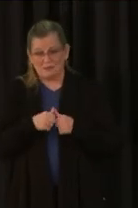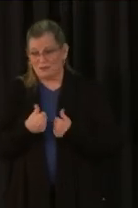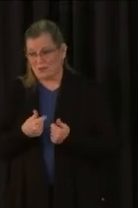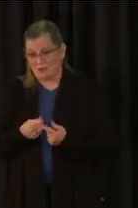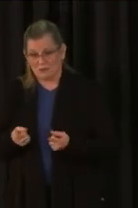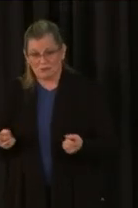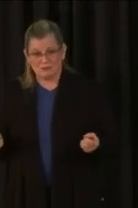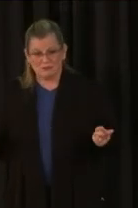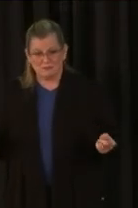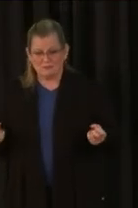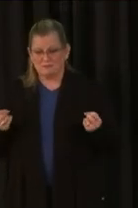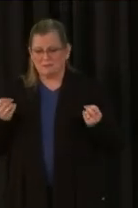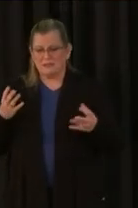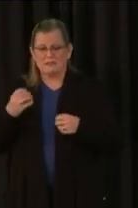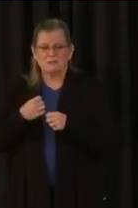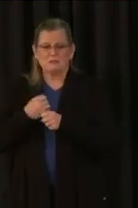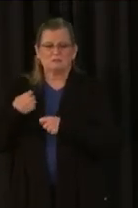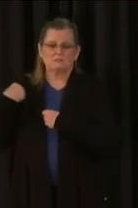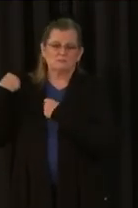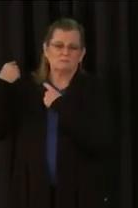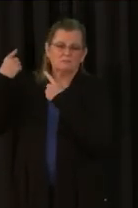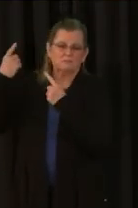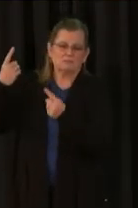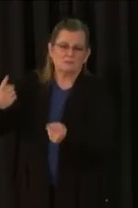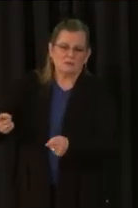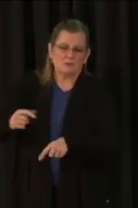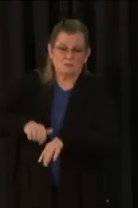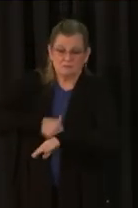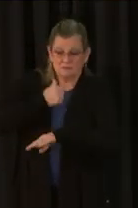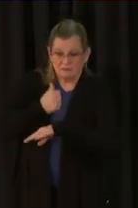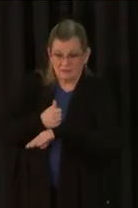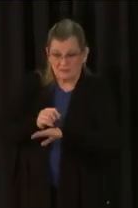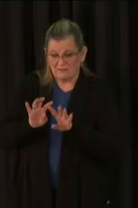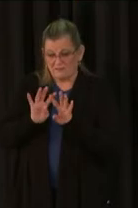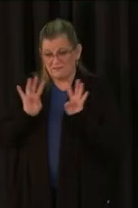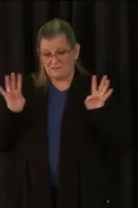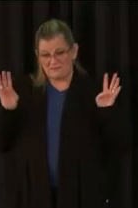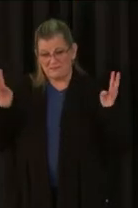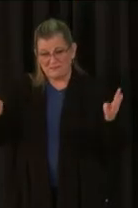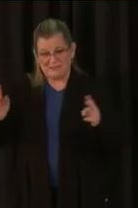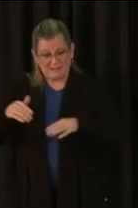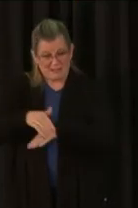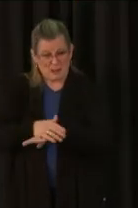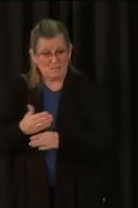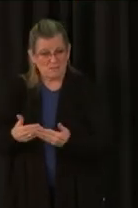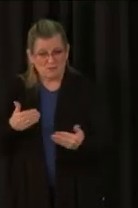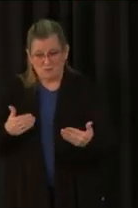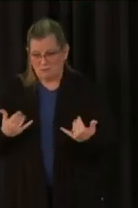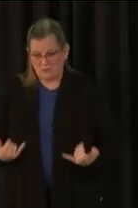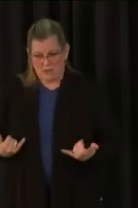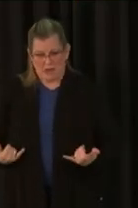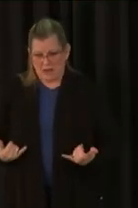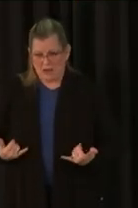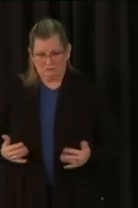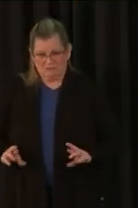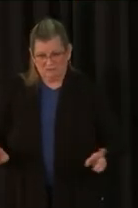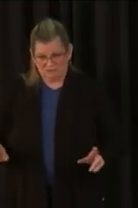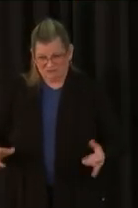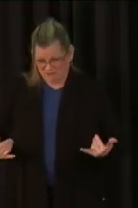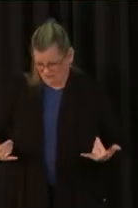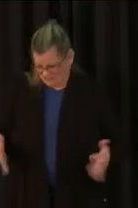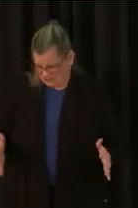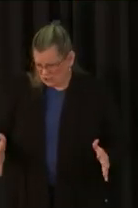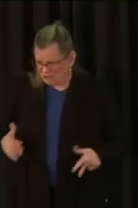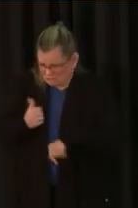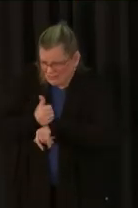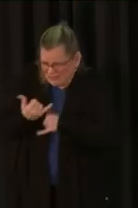and you're able to maneuver downtown. But now it's going to be up for quite some time. So, my advice would be to stay home.